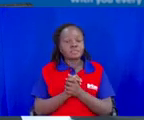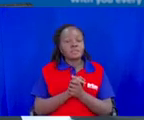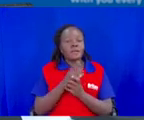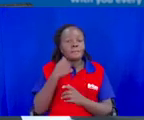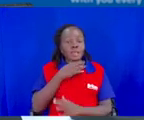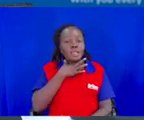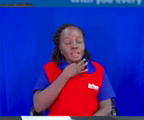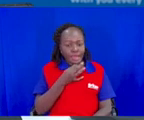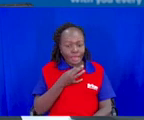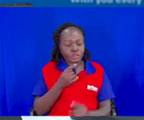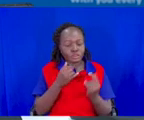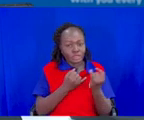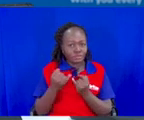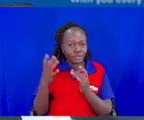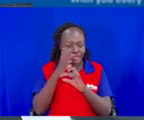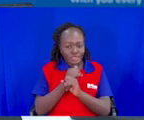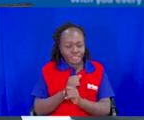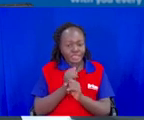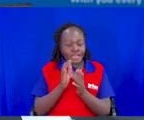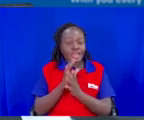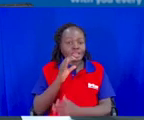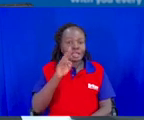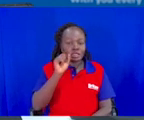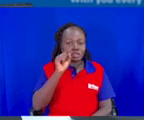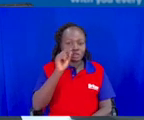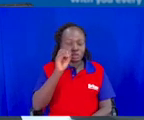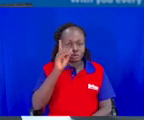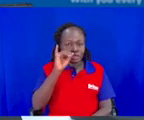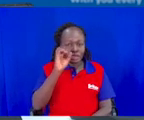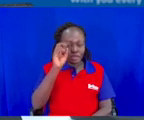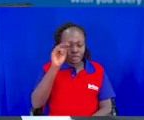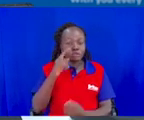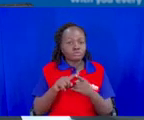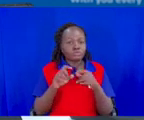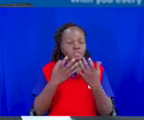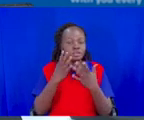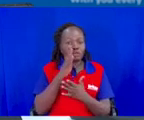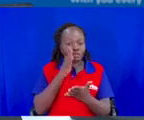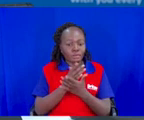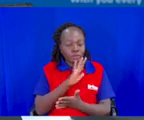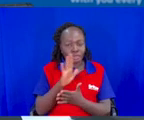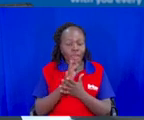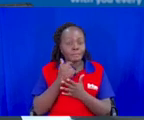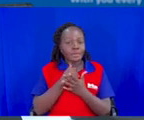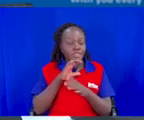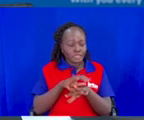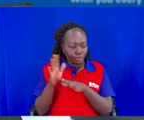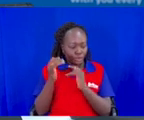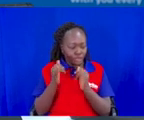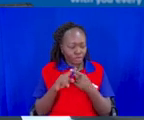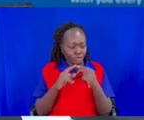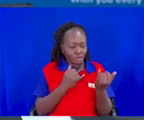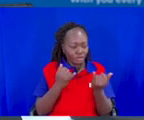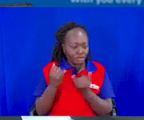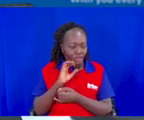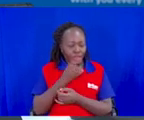to invite the trustees and the custodian to give their confirmation. I take this opportunity to invite